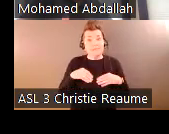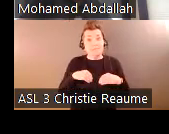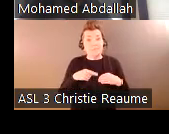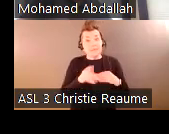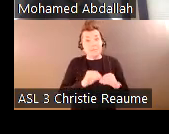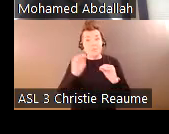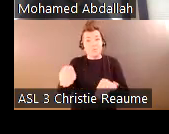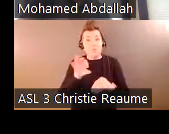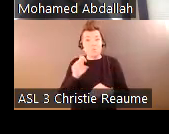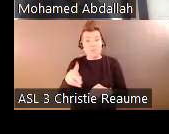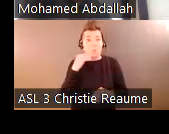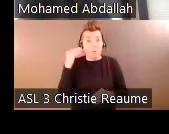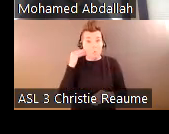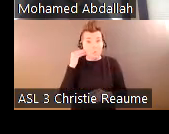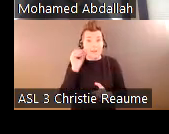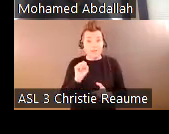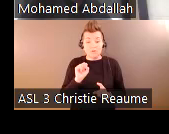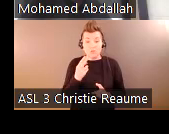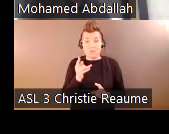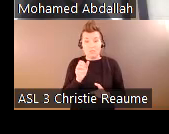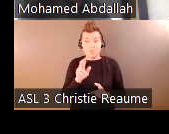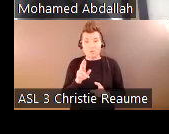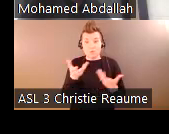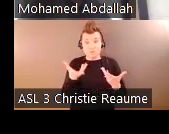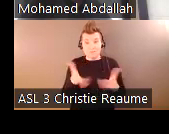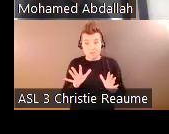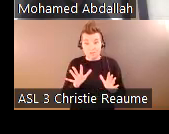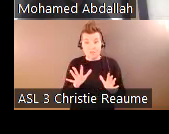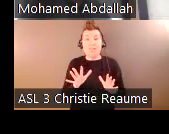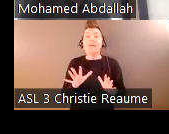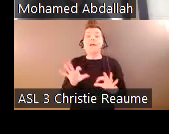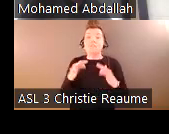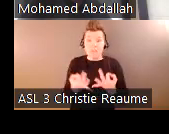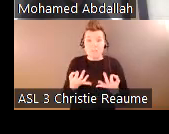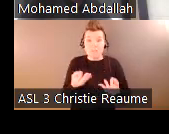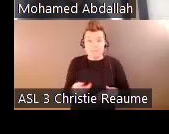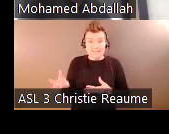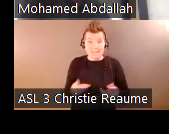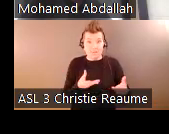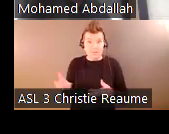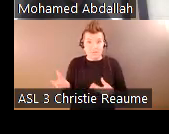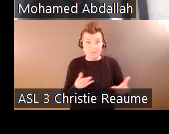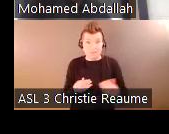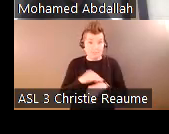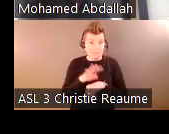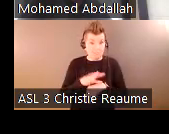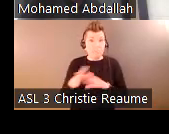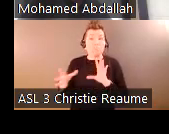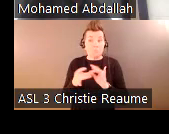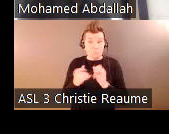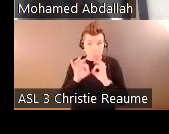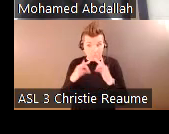went out of the shelter back to their homes or with their family through mediation and family reconnection.